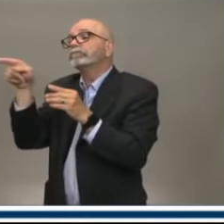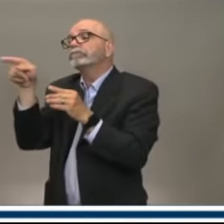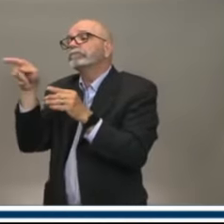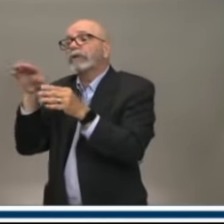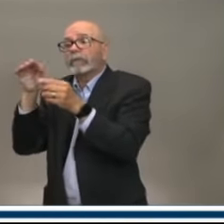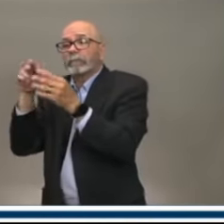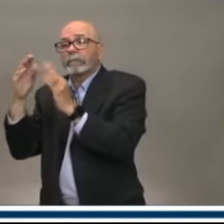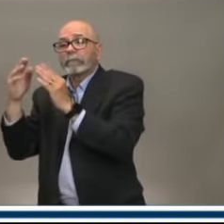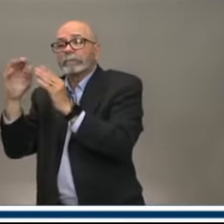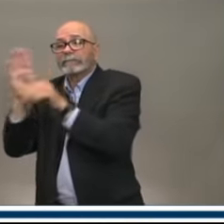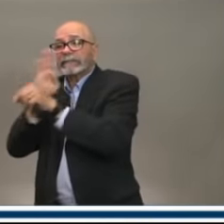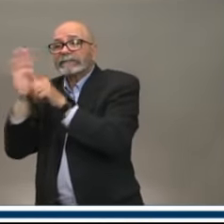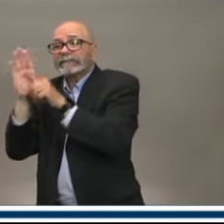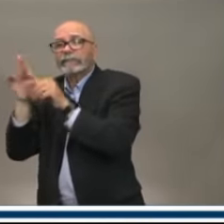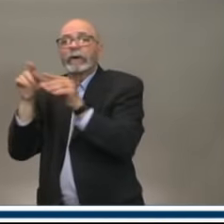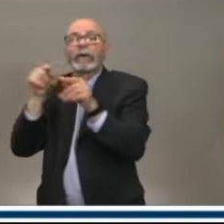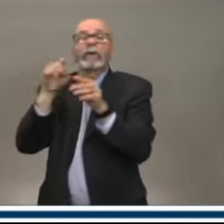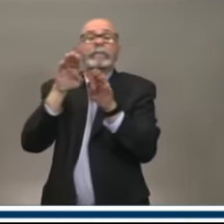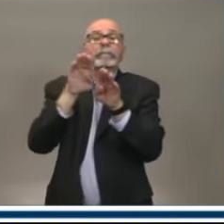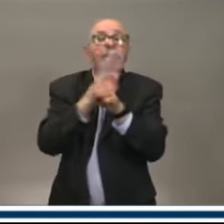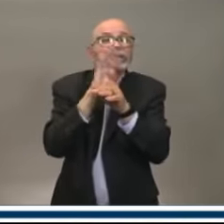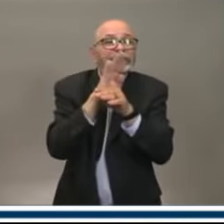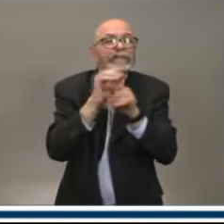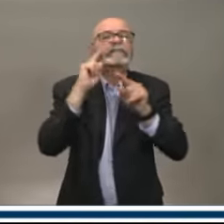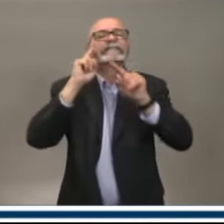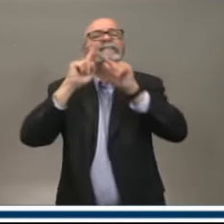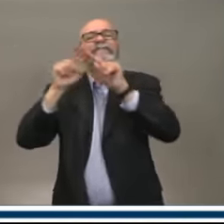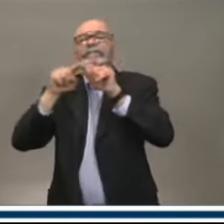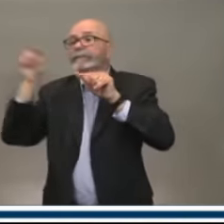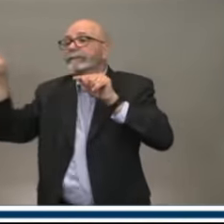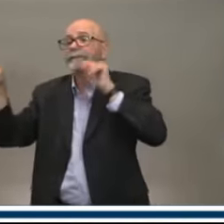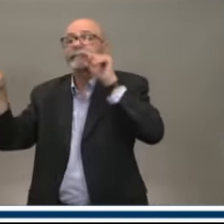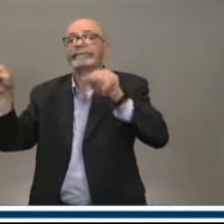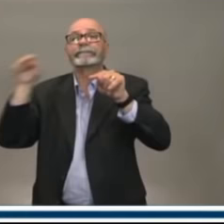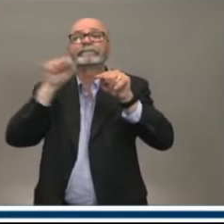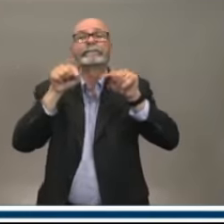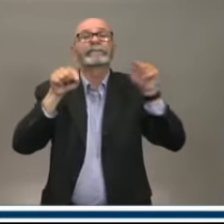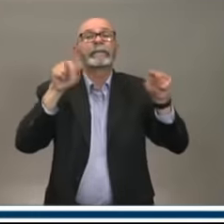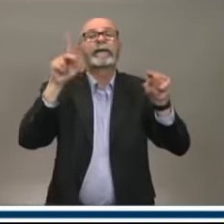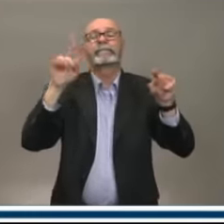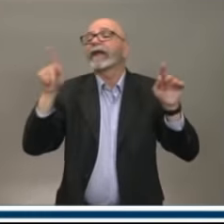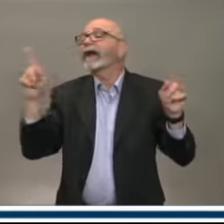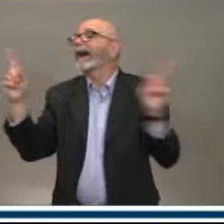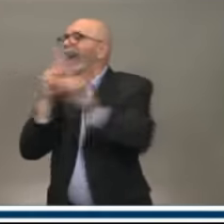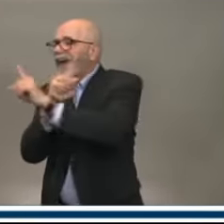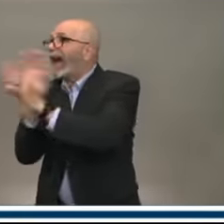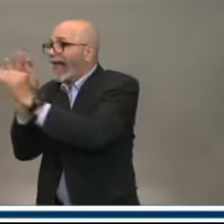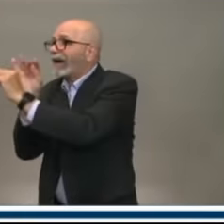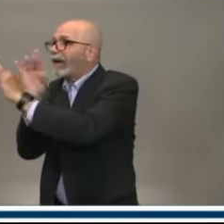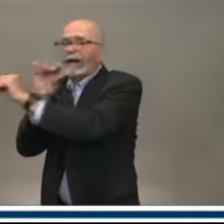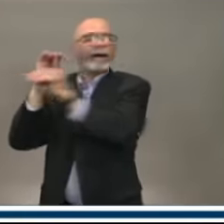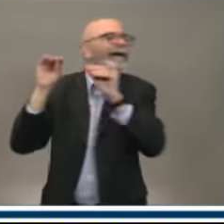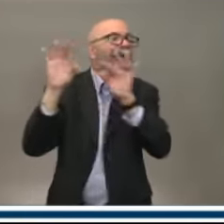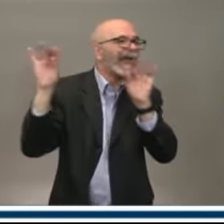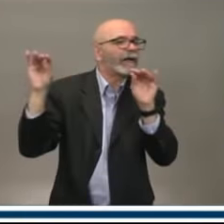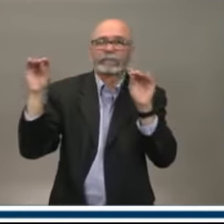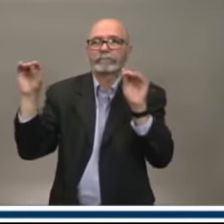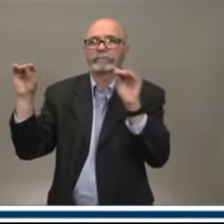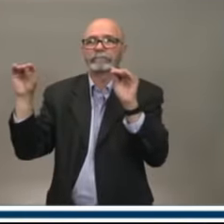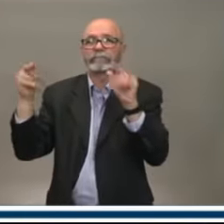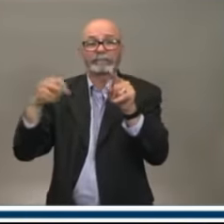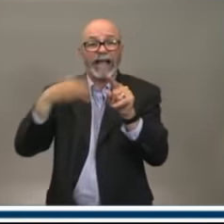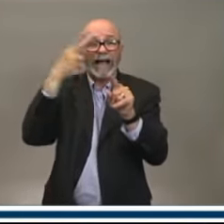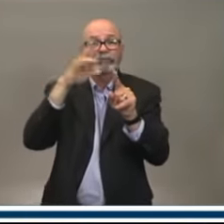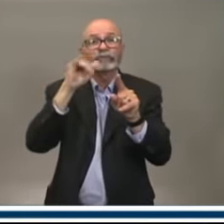a significant risk of the movement of people and goods will then just transmit the risk from a higher activity